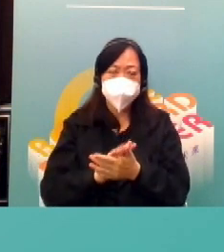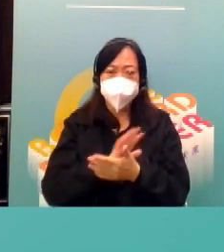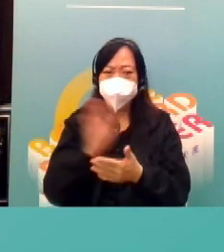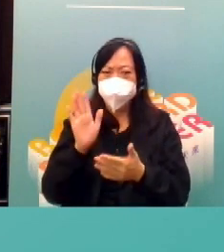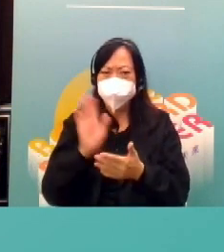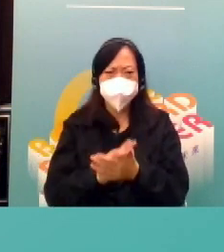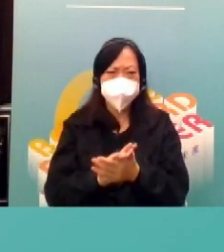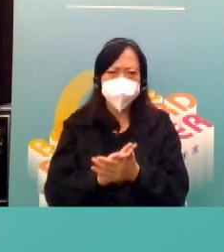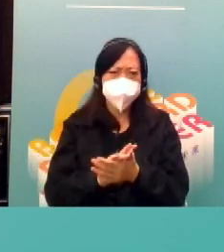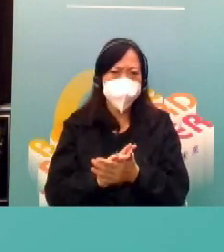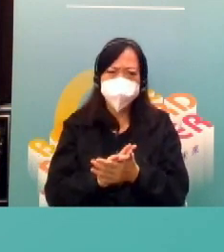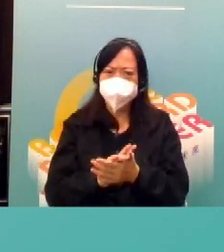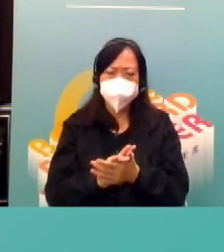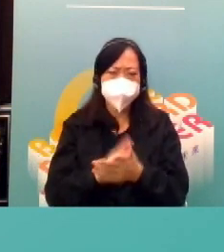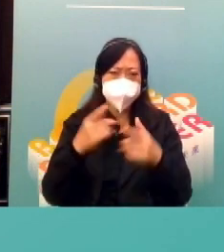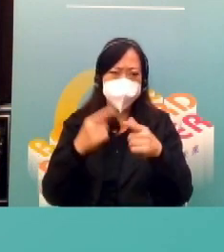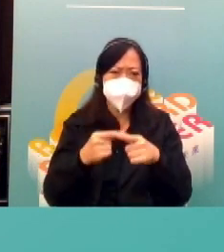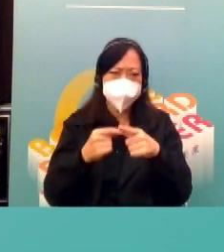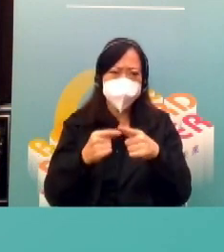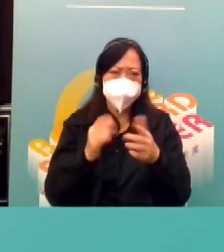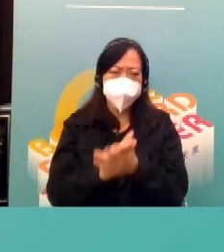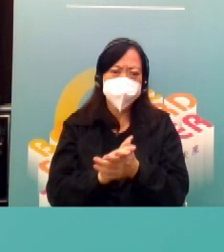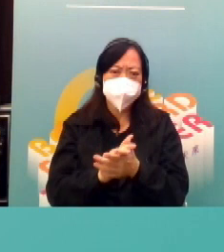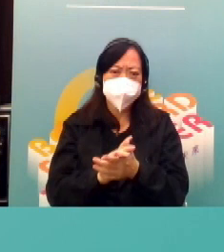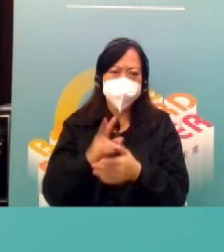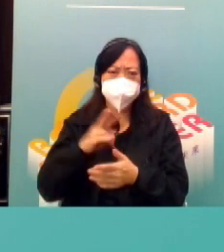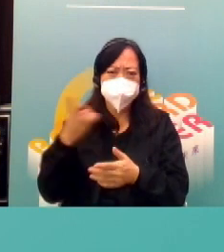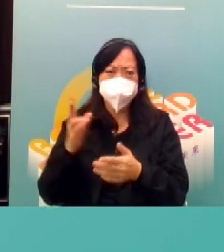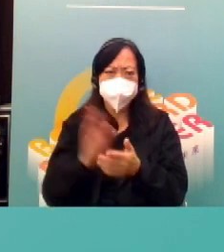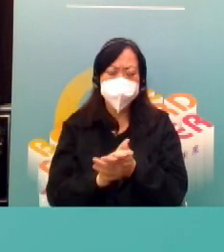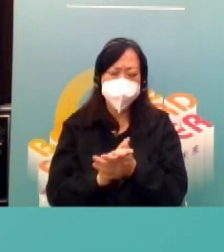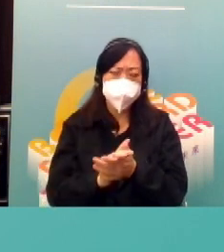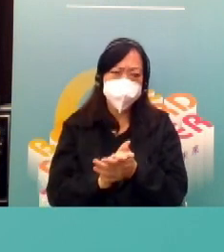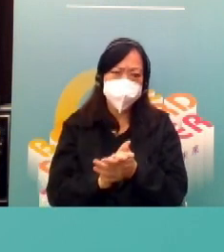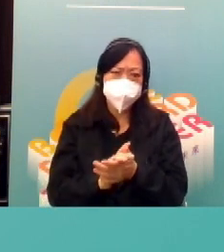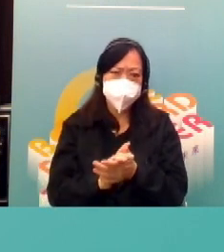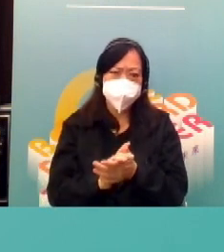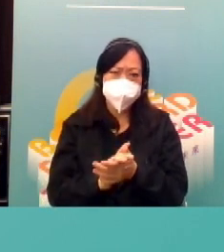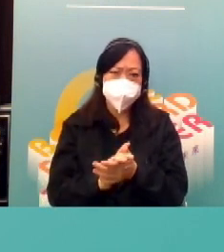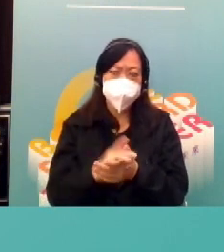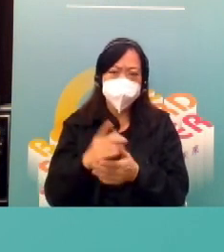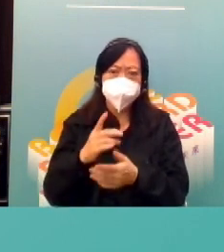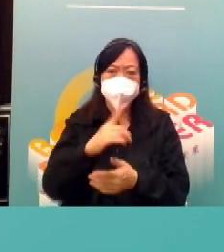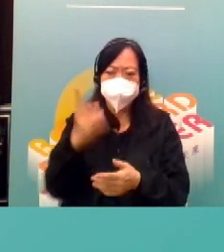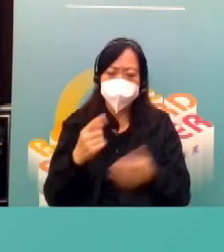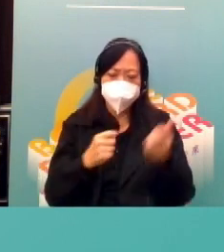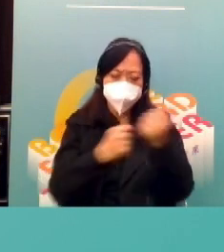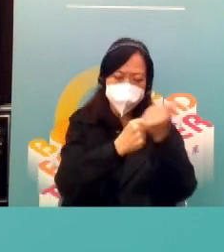like $10,000 to $40,000 for SMEs, especially those who were seen as